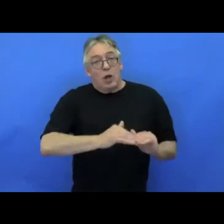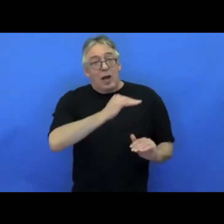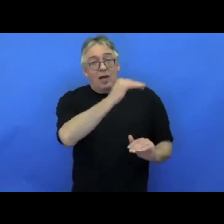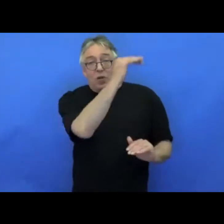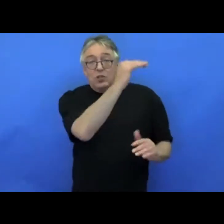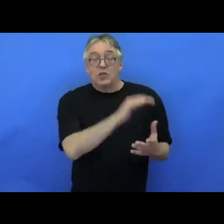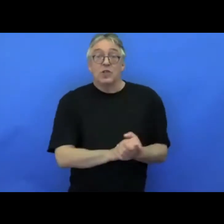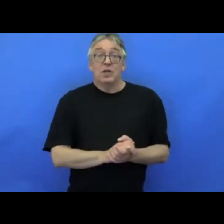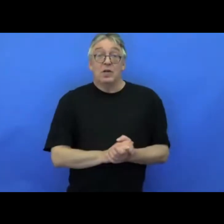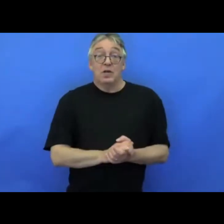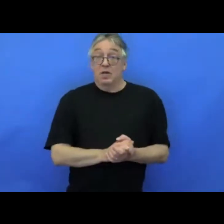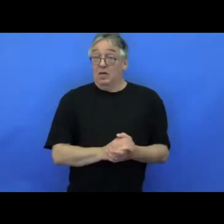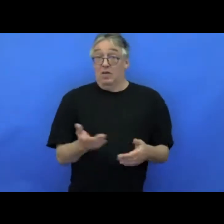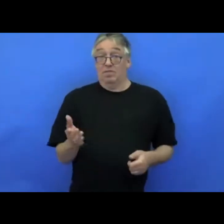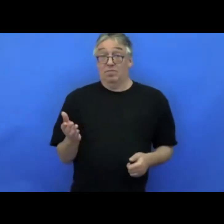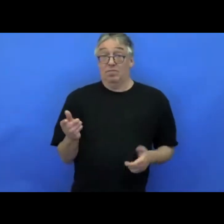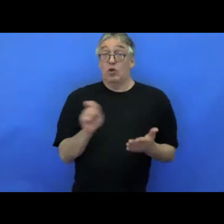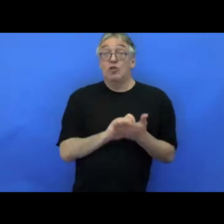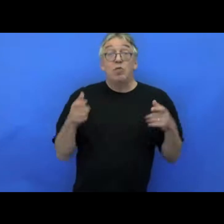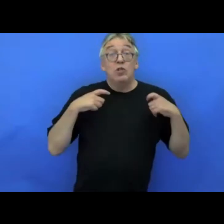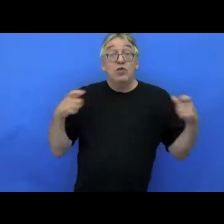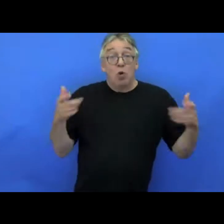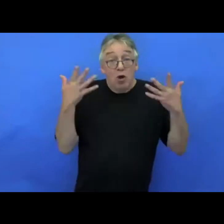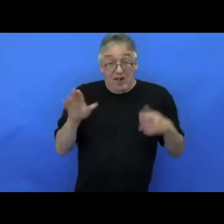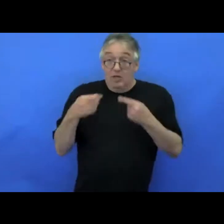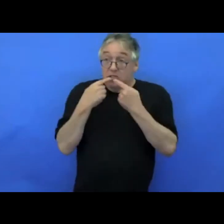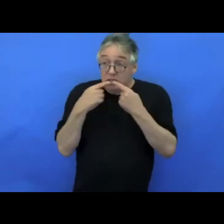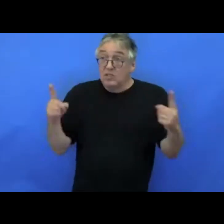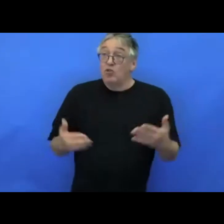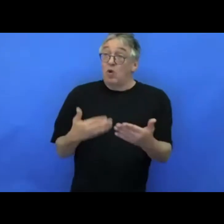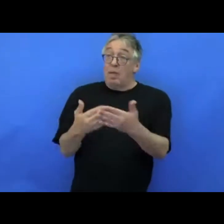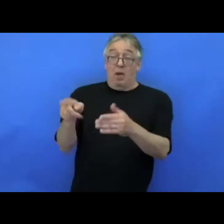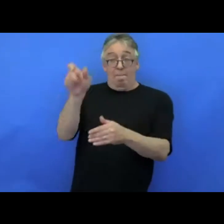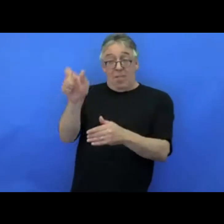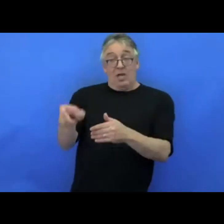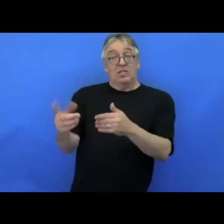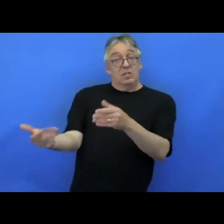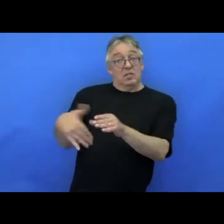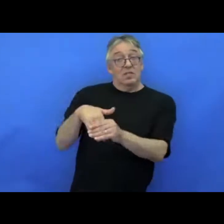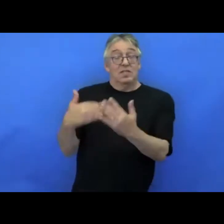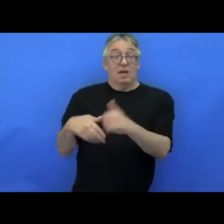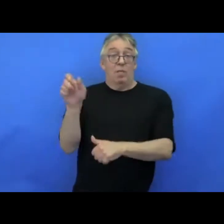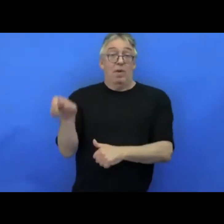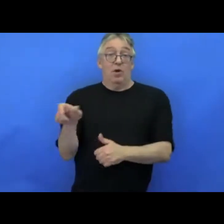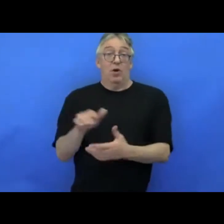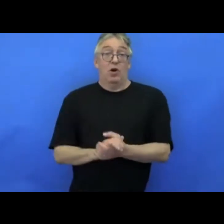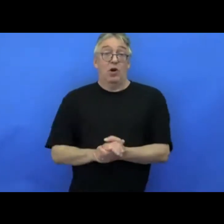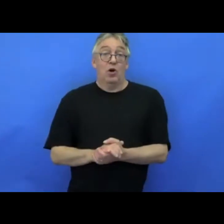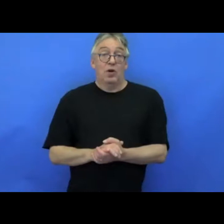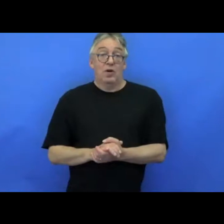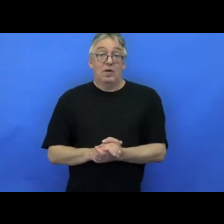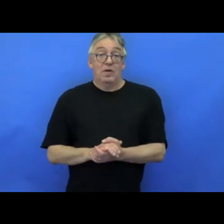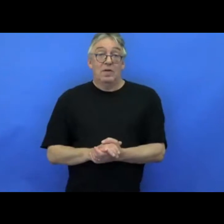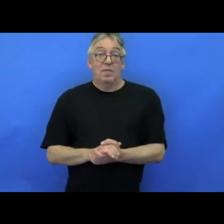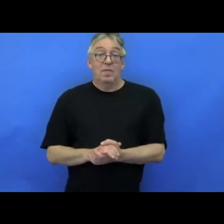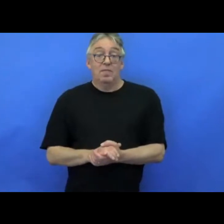was recommended by Secretary General. The thing should be recommended by the Secretary General, so that the